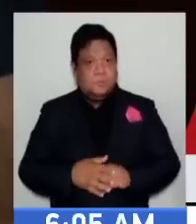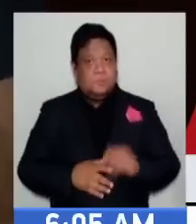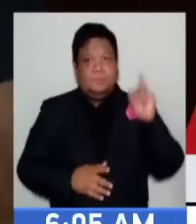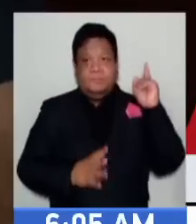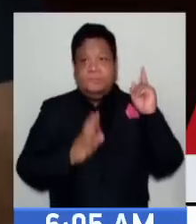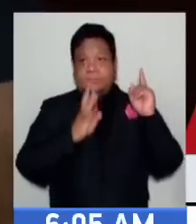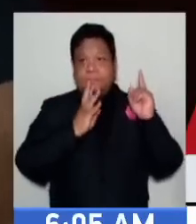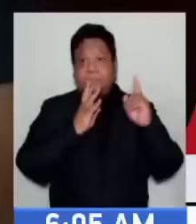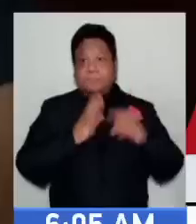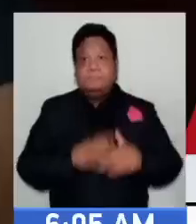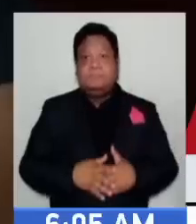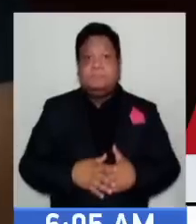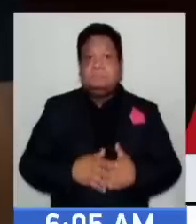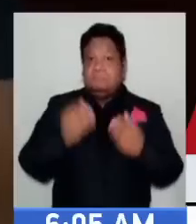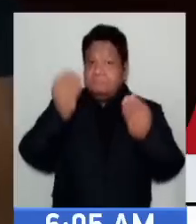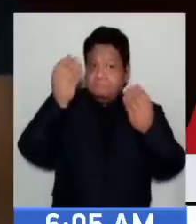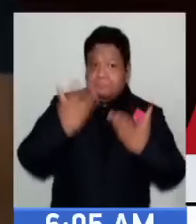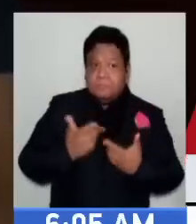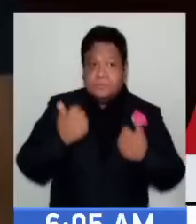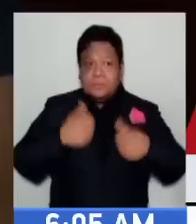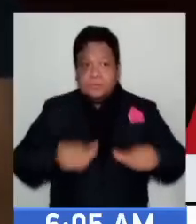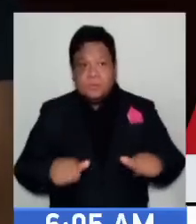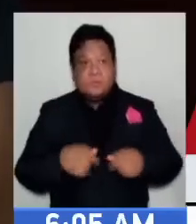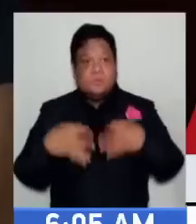did not receive any explanation